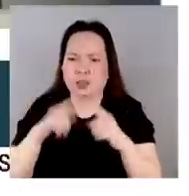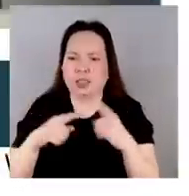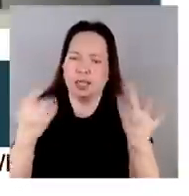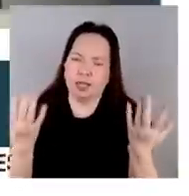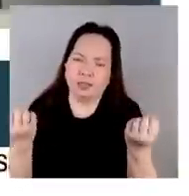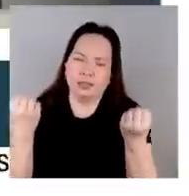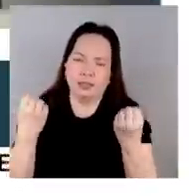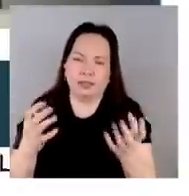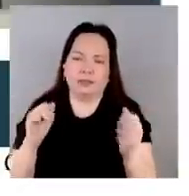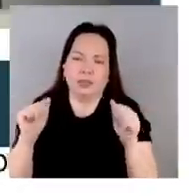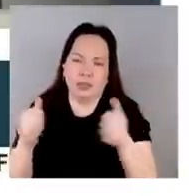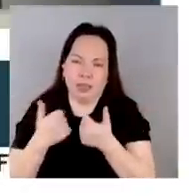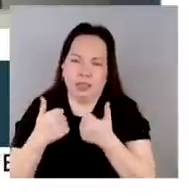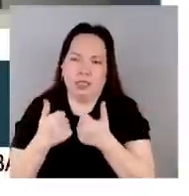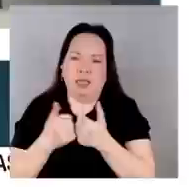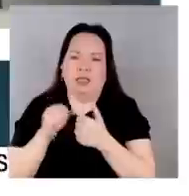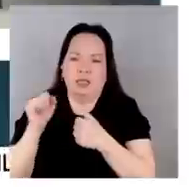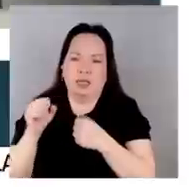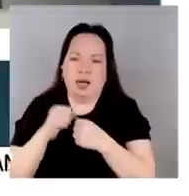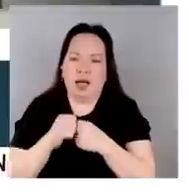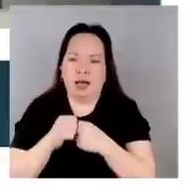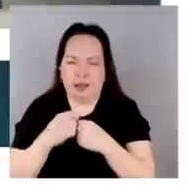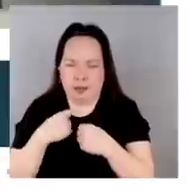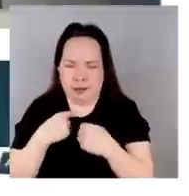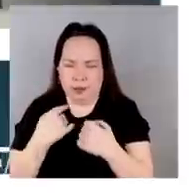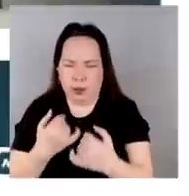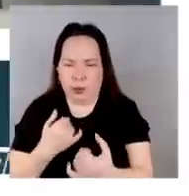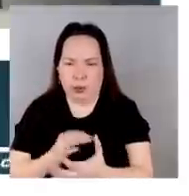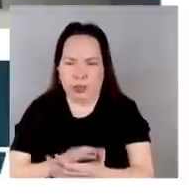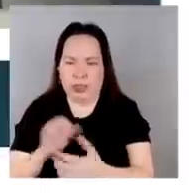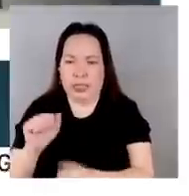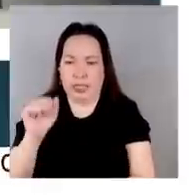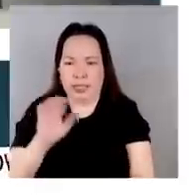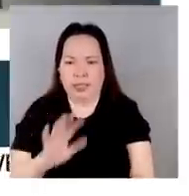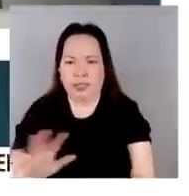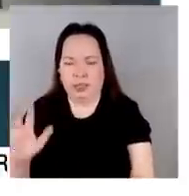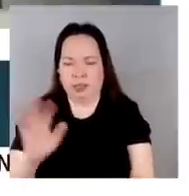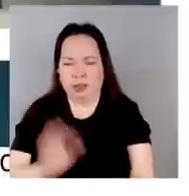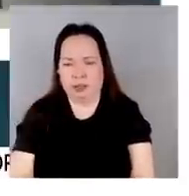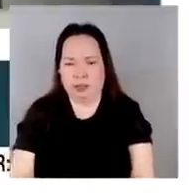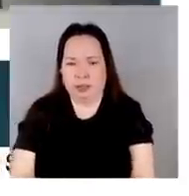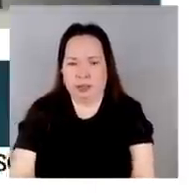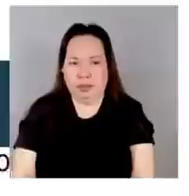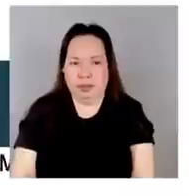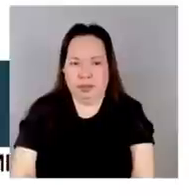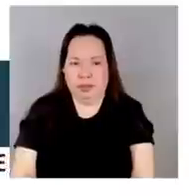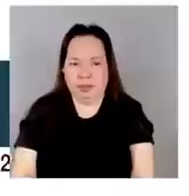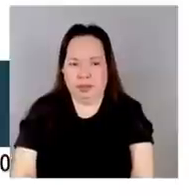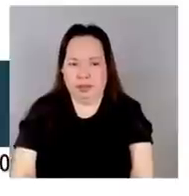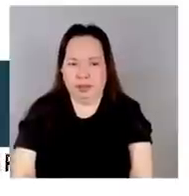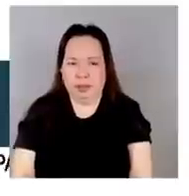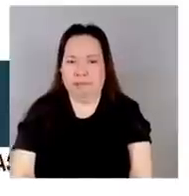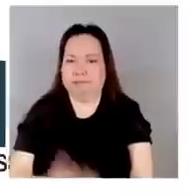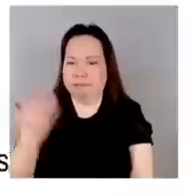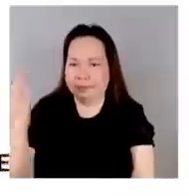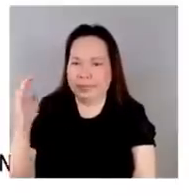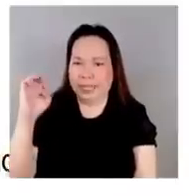challenges, you know, that we're facing here in Asia on that front. Elaine Pearson there, Asia Director for Human Rights